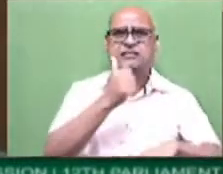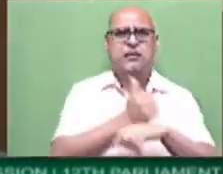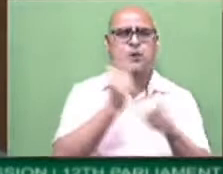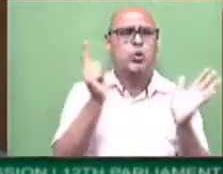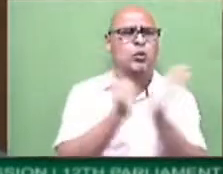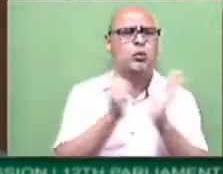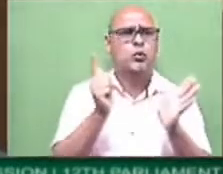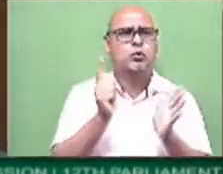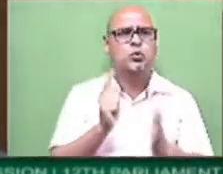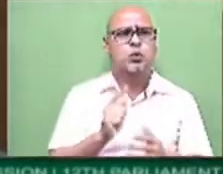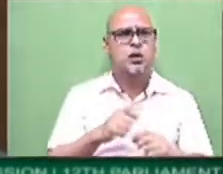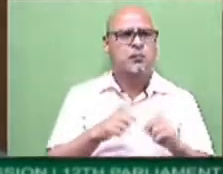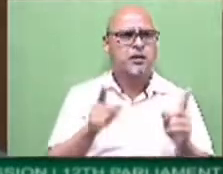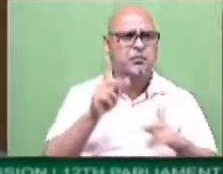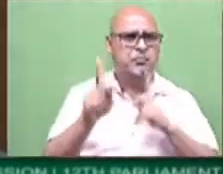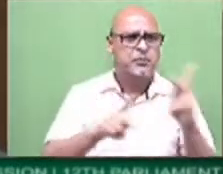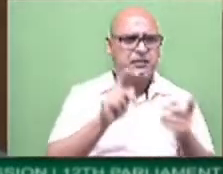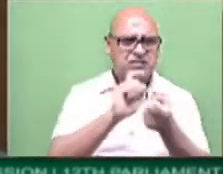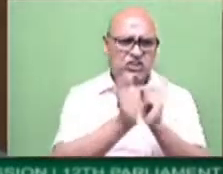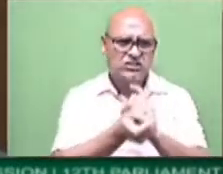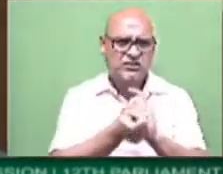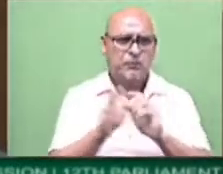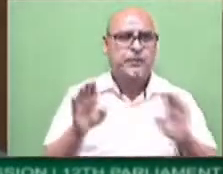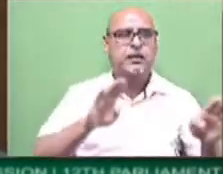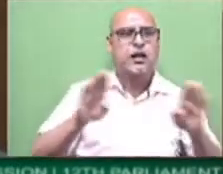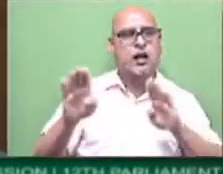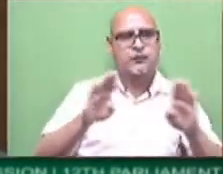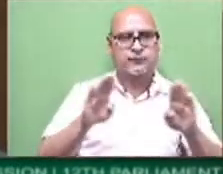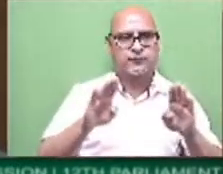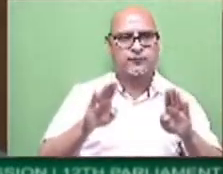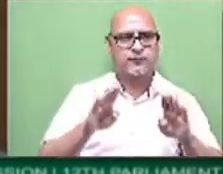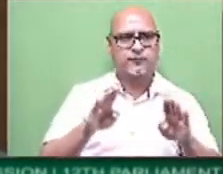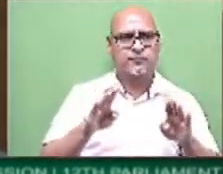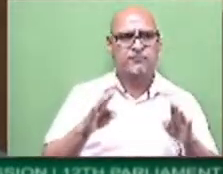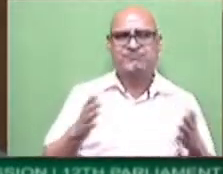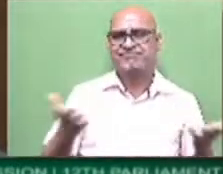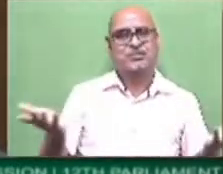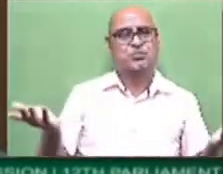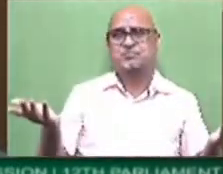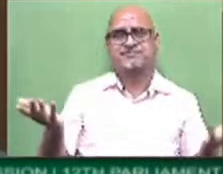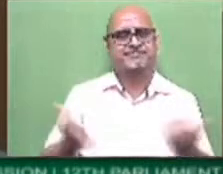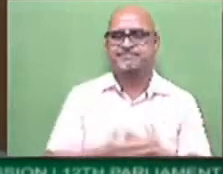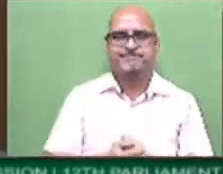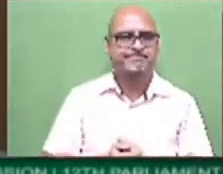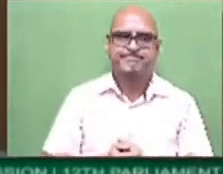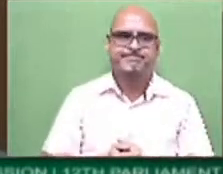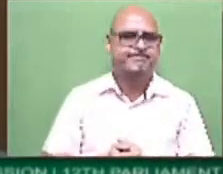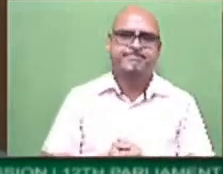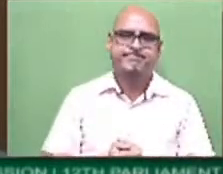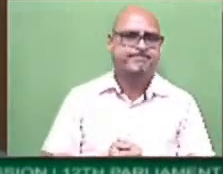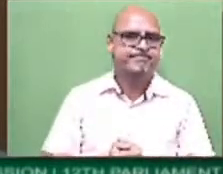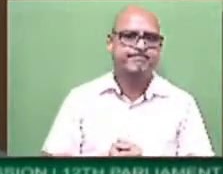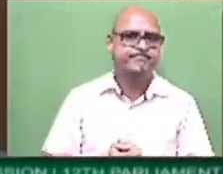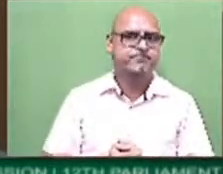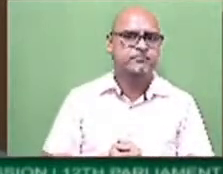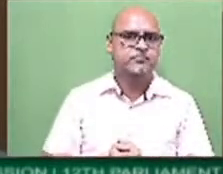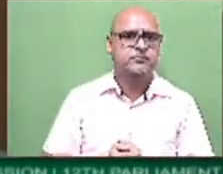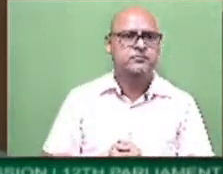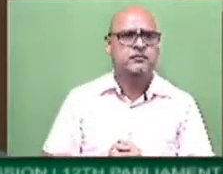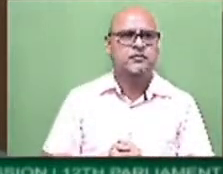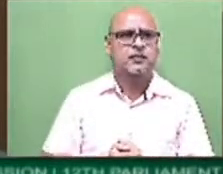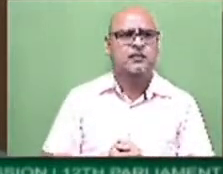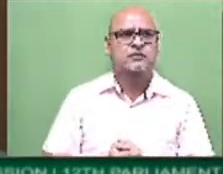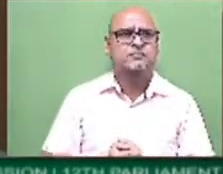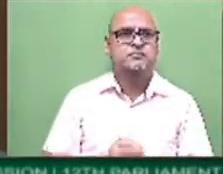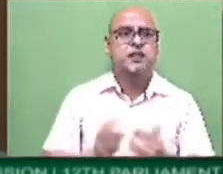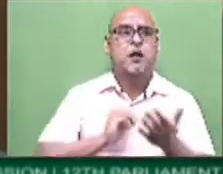we recognize the role that the public has played in all of this scenario since the lockdown in March. And I want to commend the members